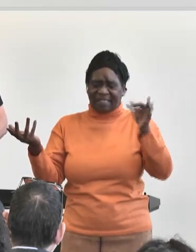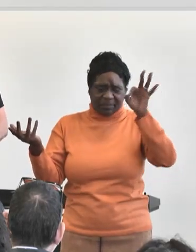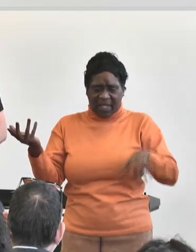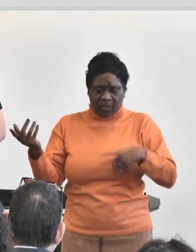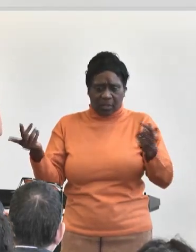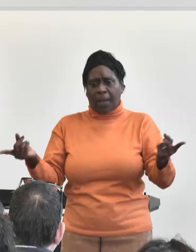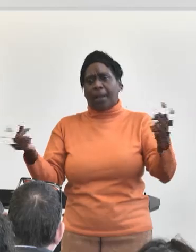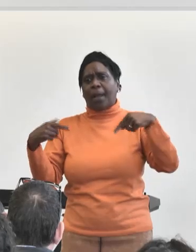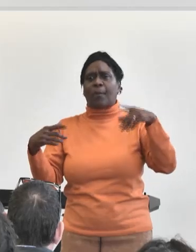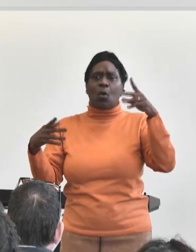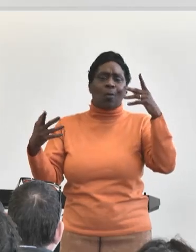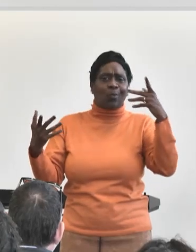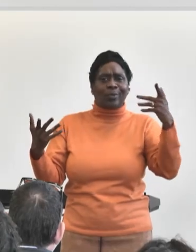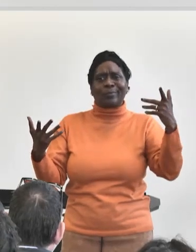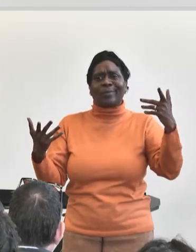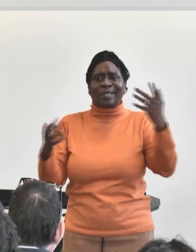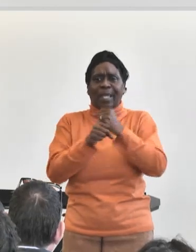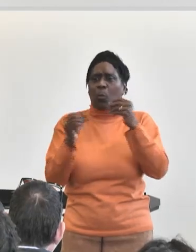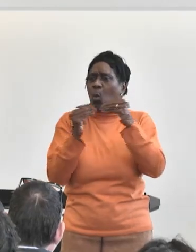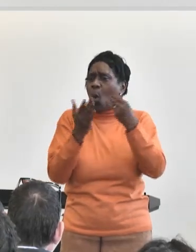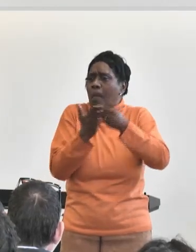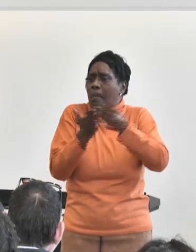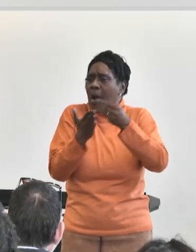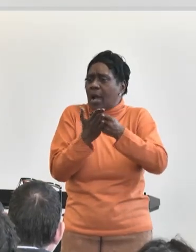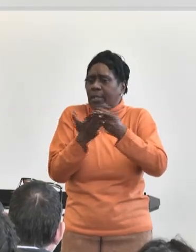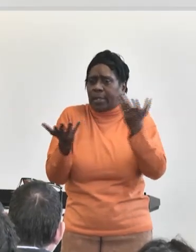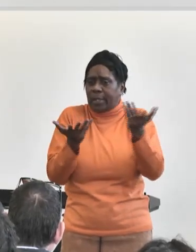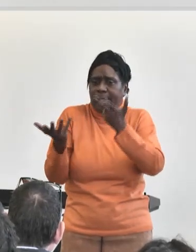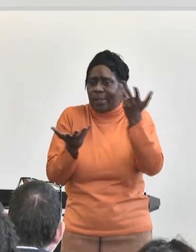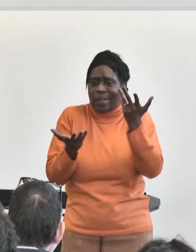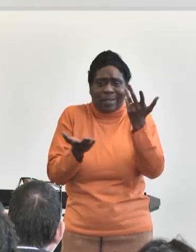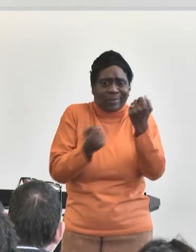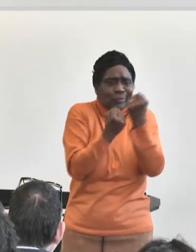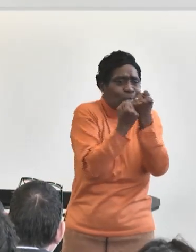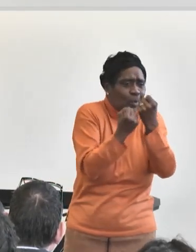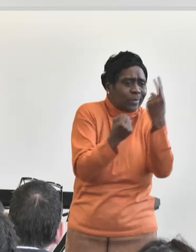to come up with more money than they were expecting